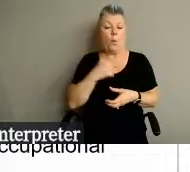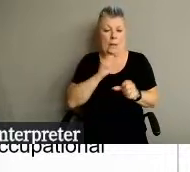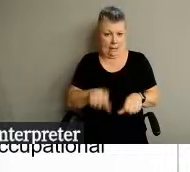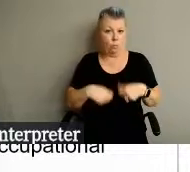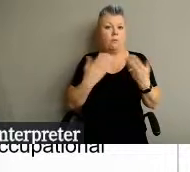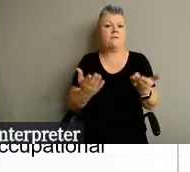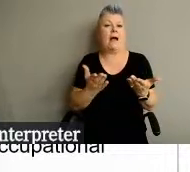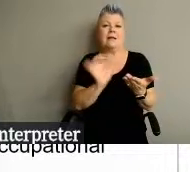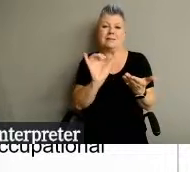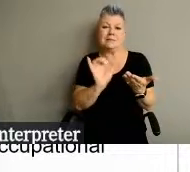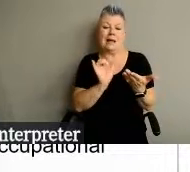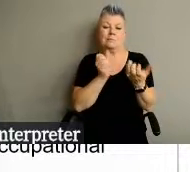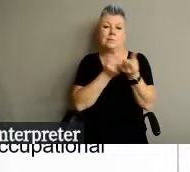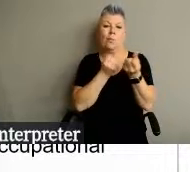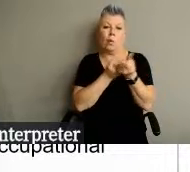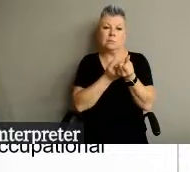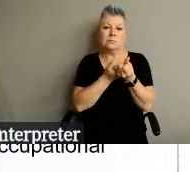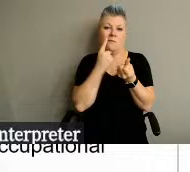those same supports in.